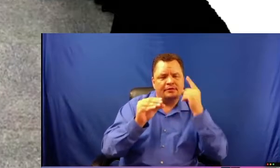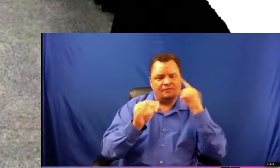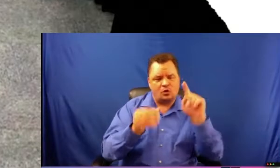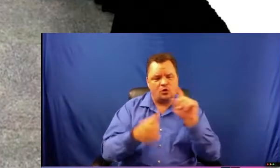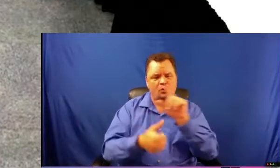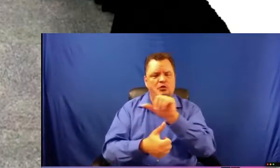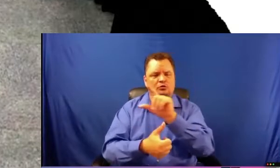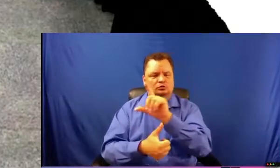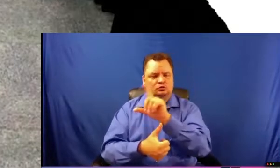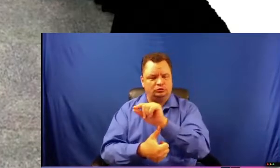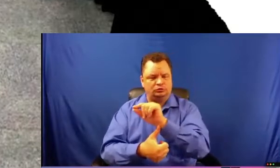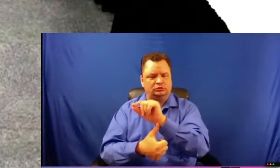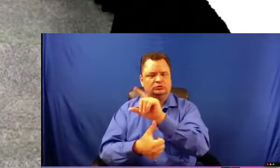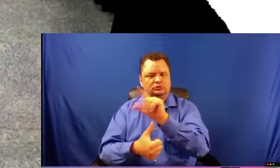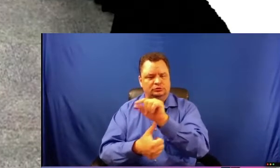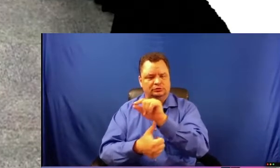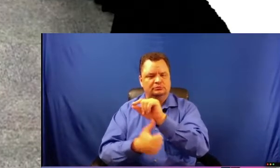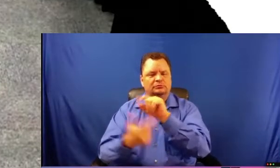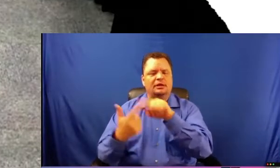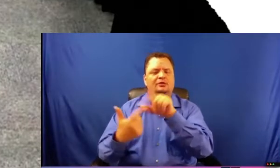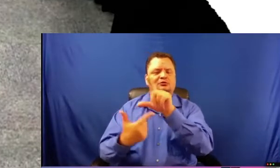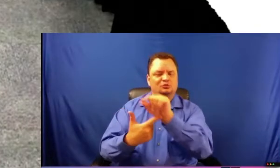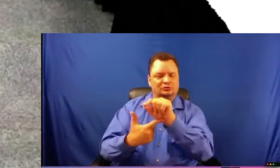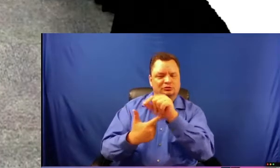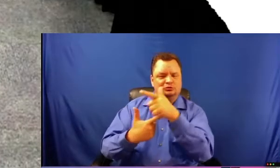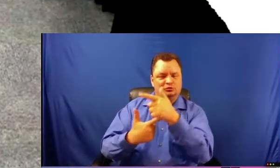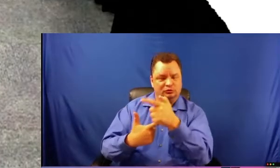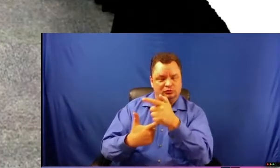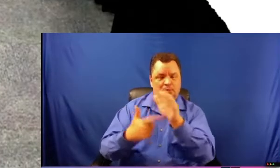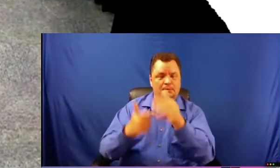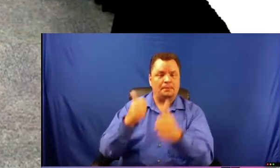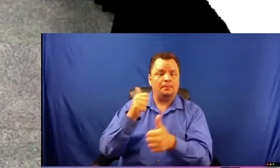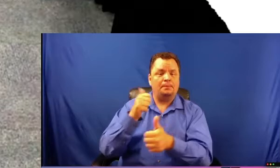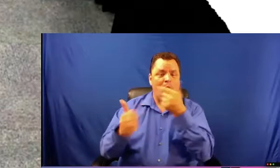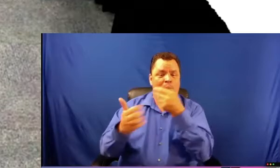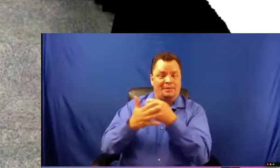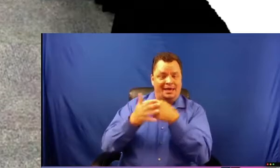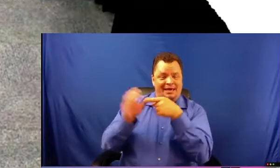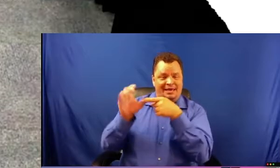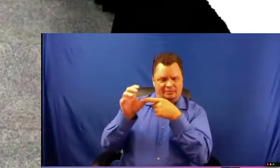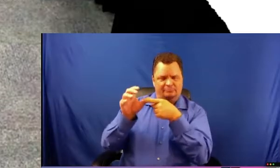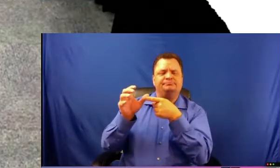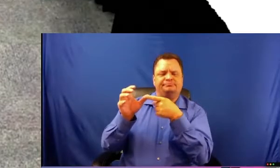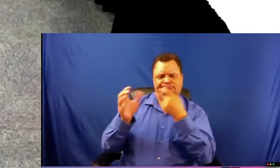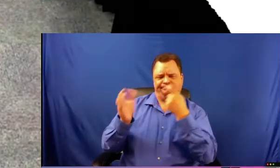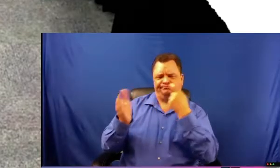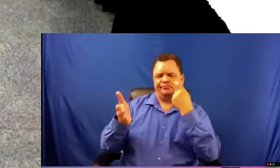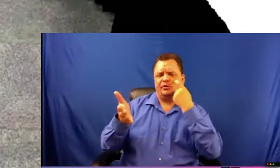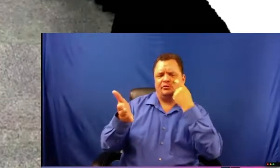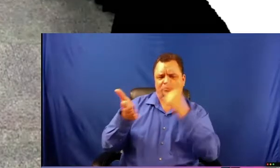So the majority of this funding is recognizing and appropriating the remaining of that